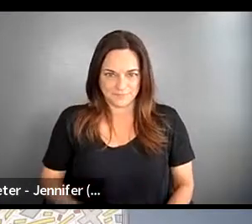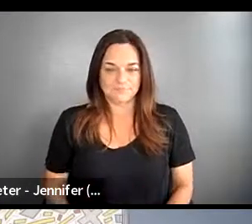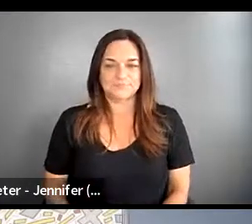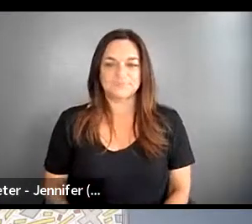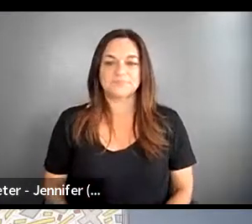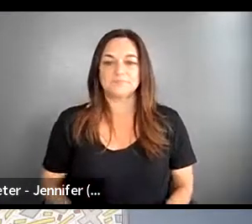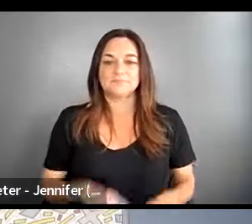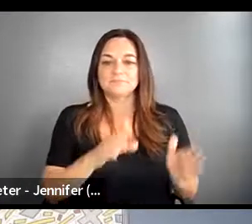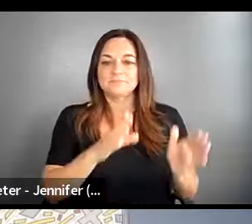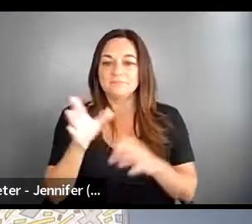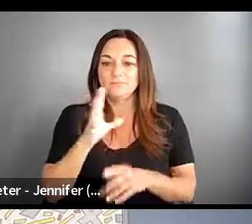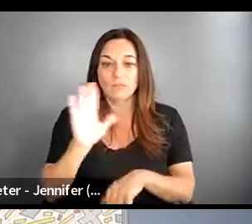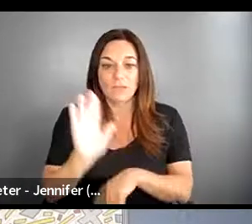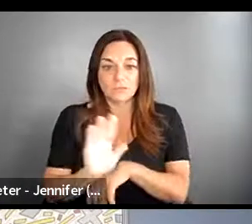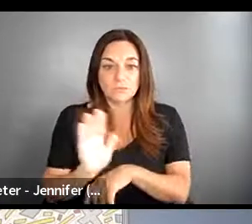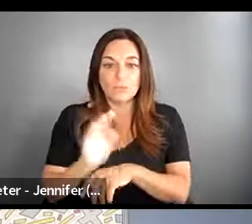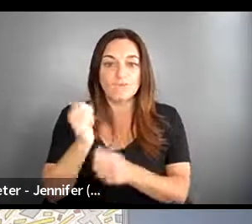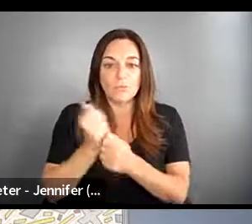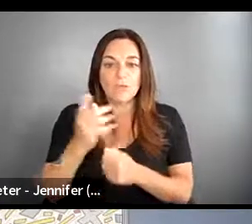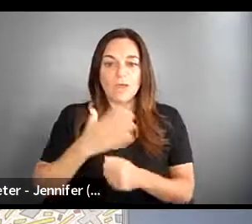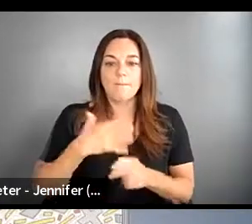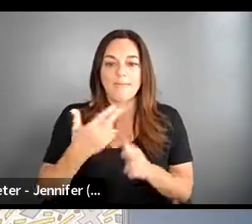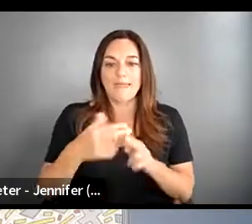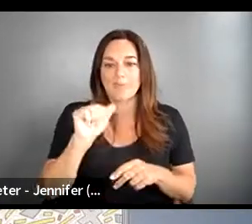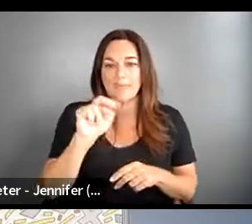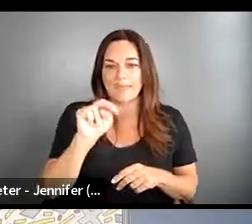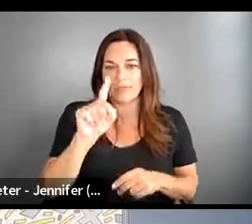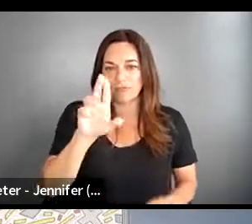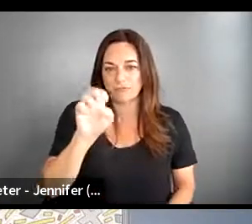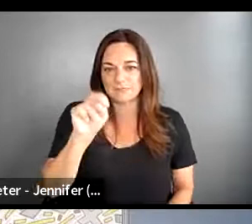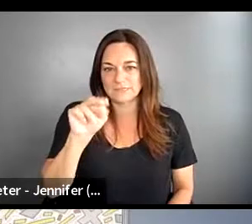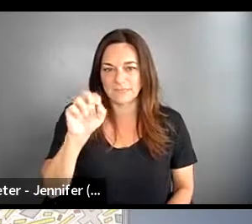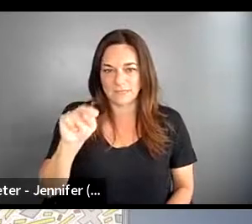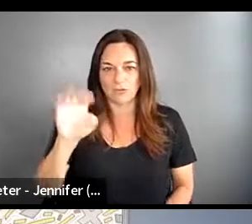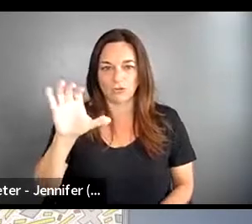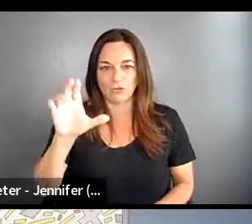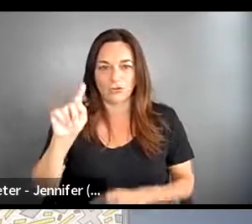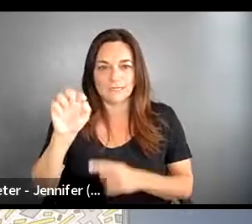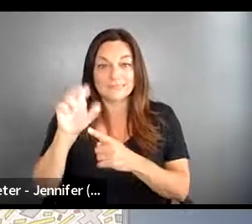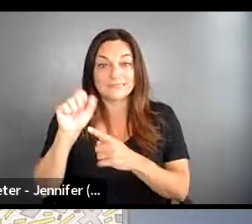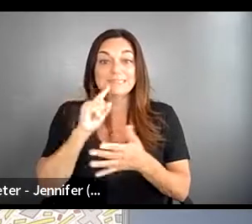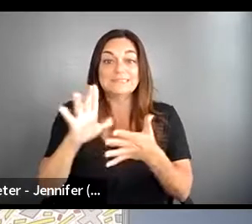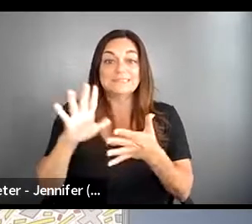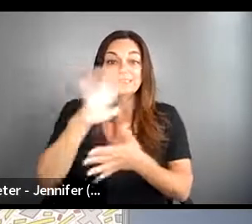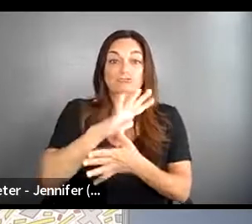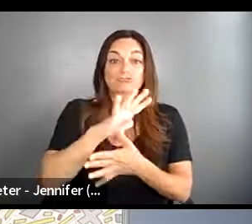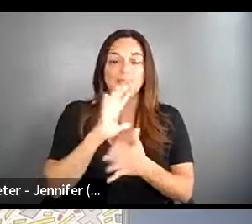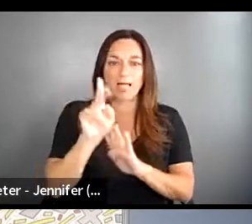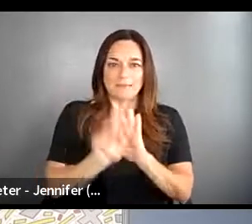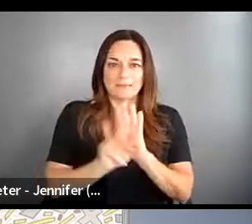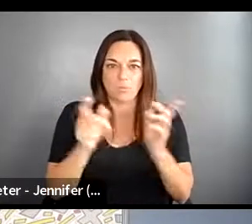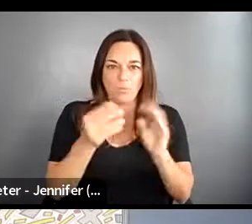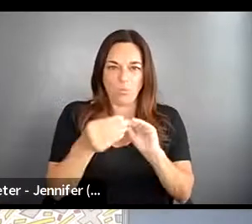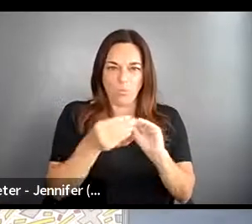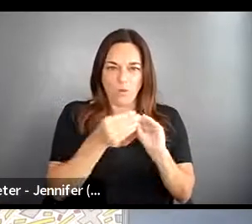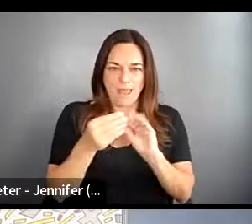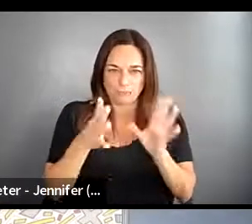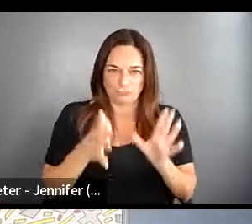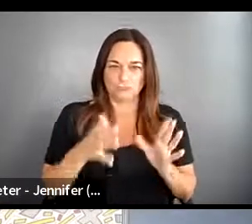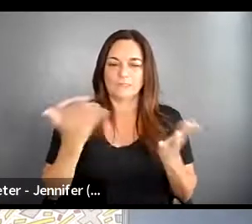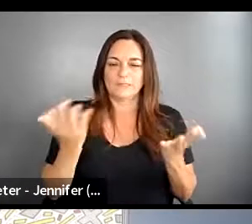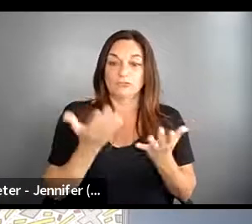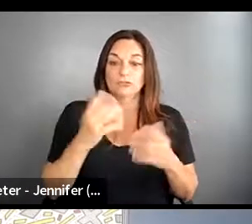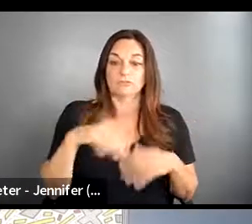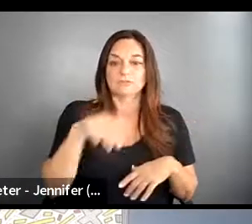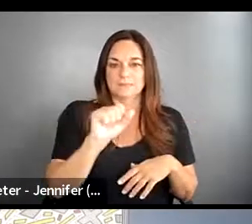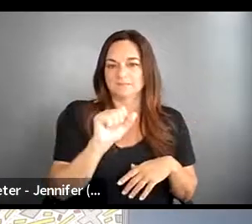Good afternoon, everyone. My name is Anderson Curtis. I'm the Senior Policy Organizer here at the American Civil Liberties Union of Connecticut,